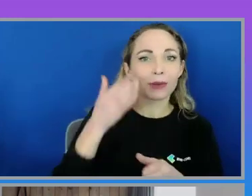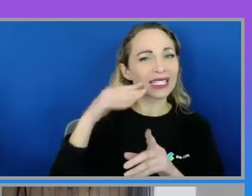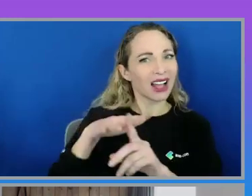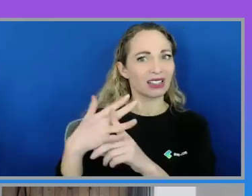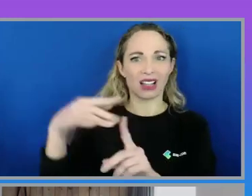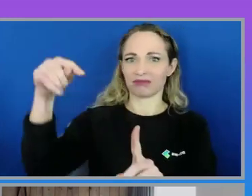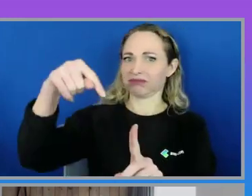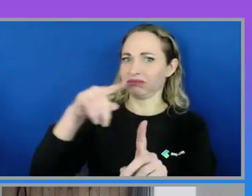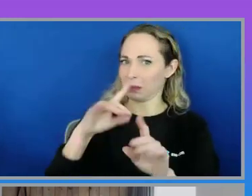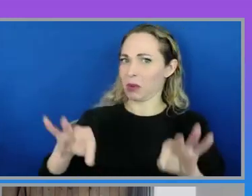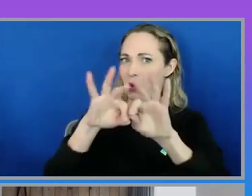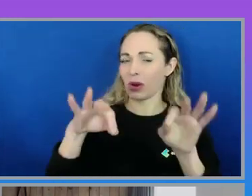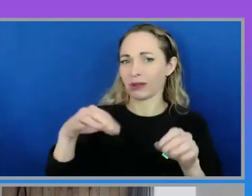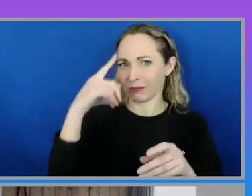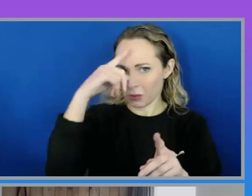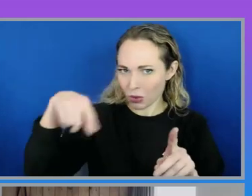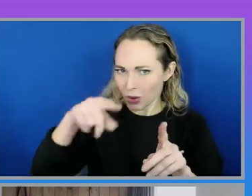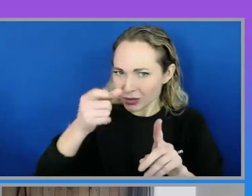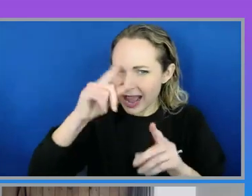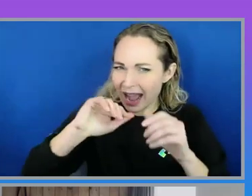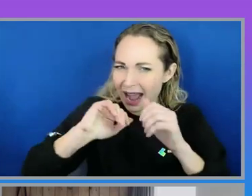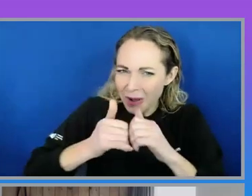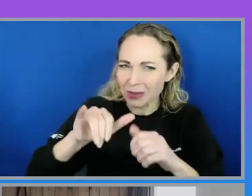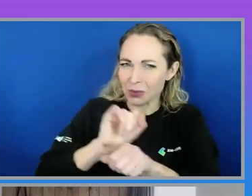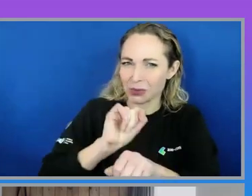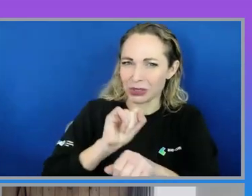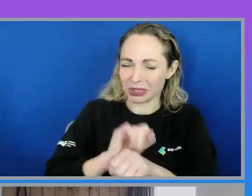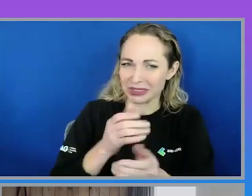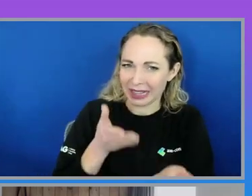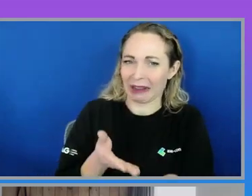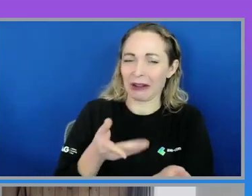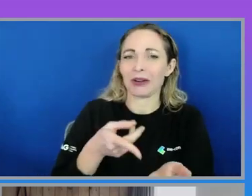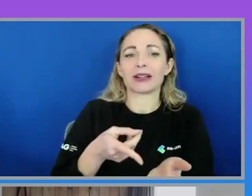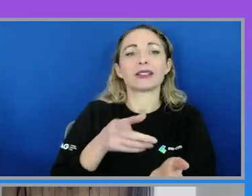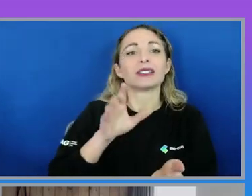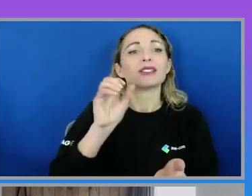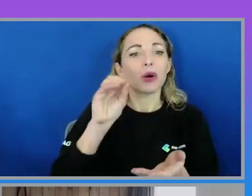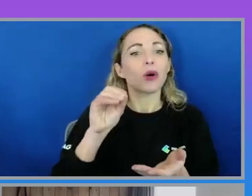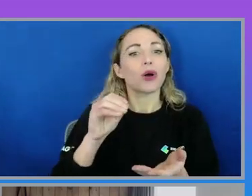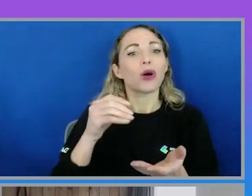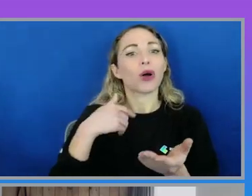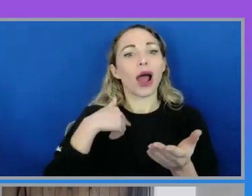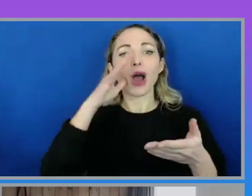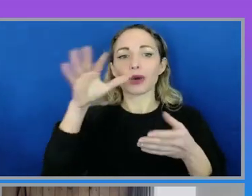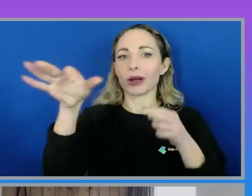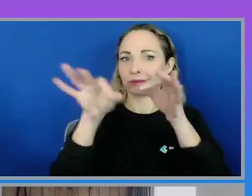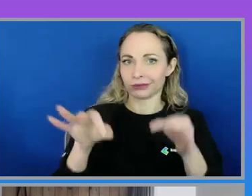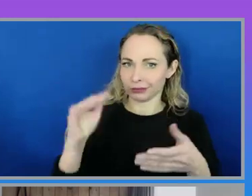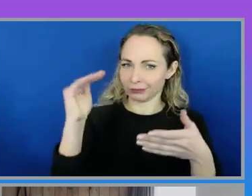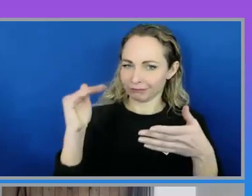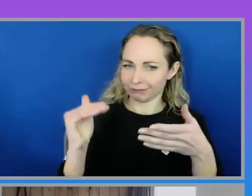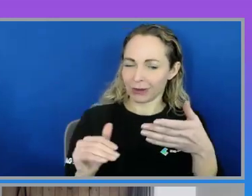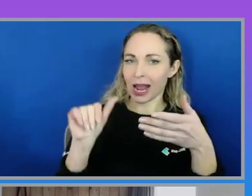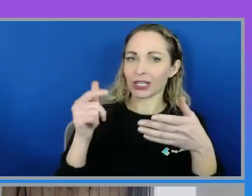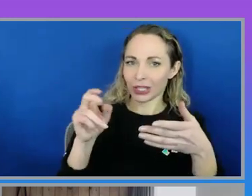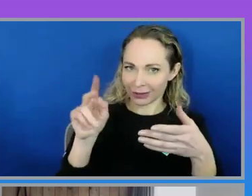really matters to understanding how this works. So a little mindful agenda. We're going to have some context,